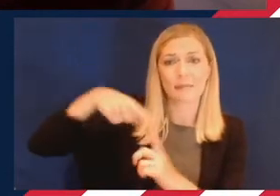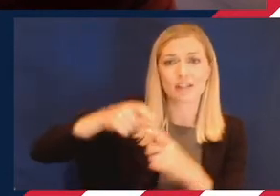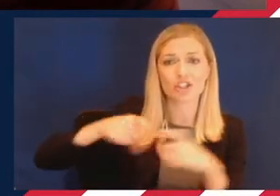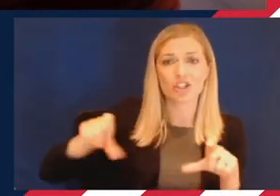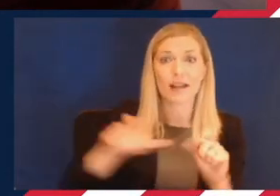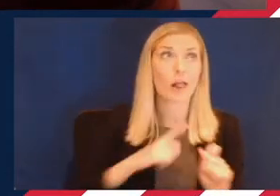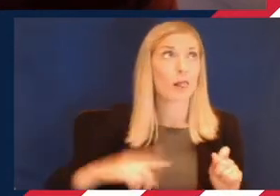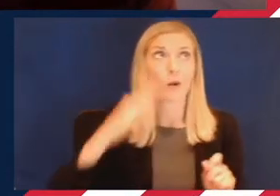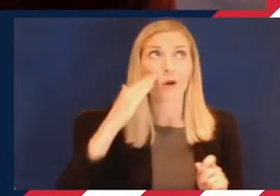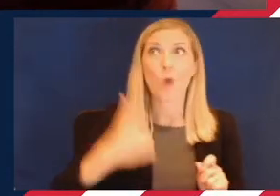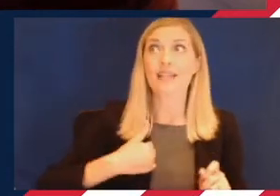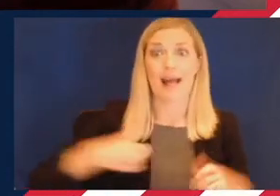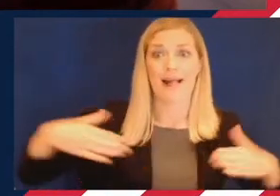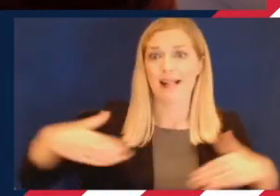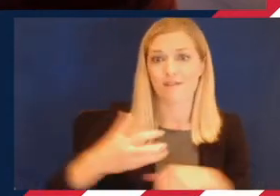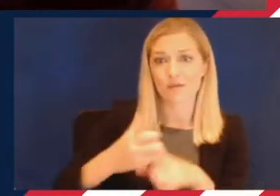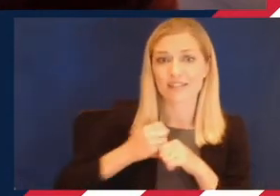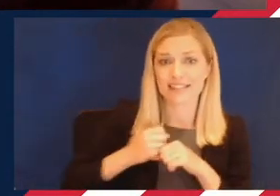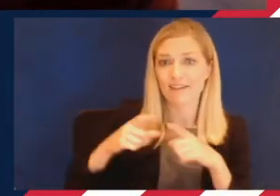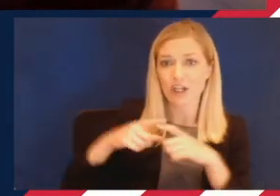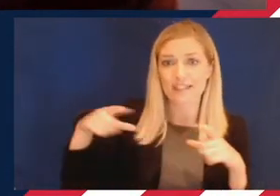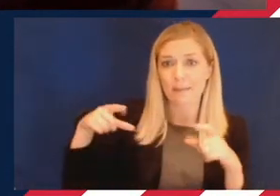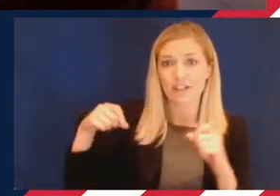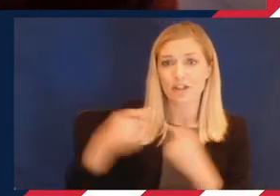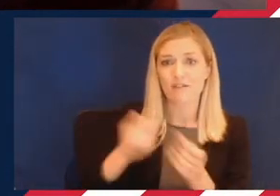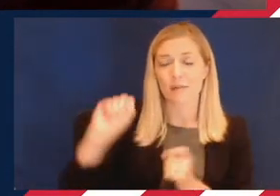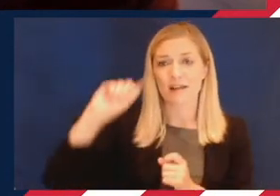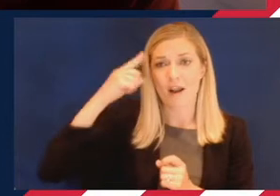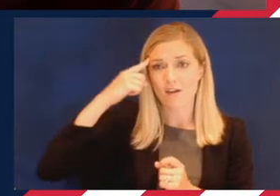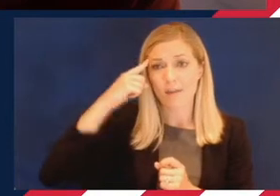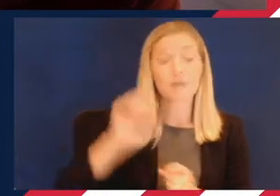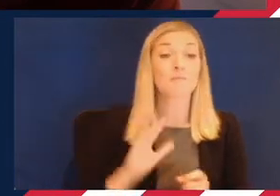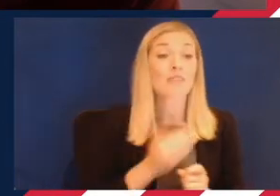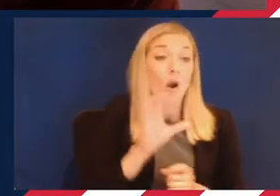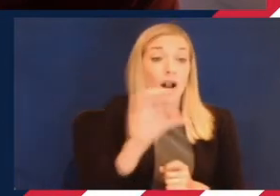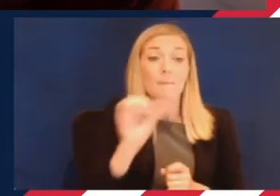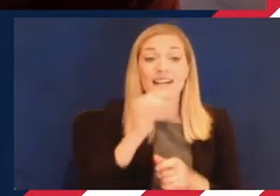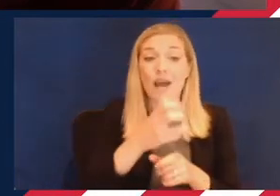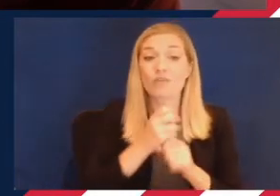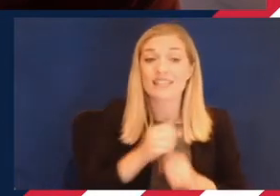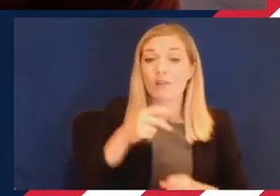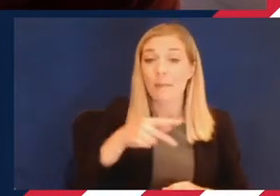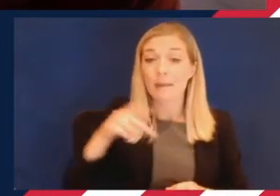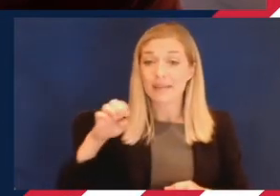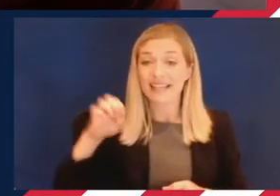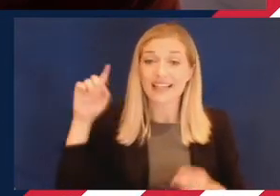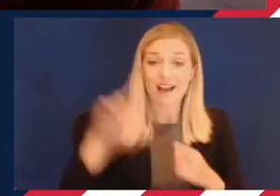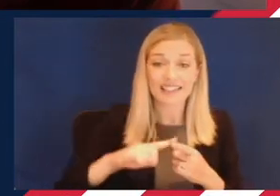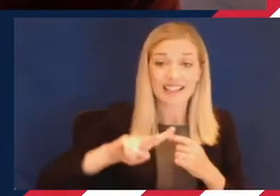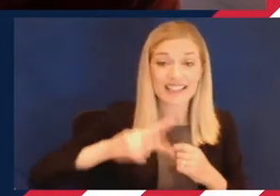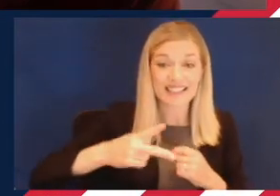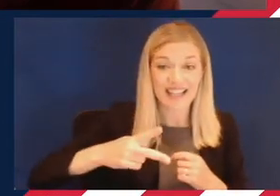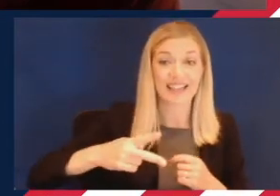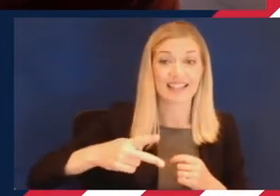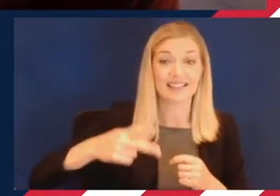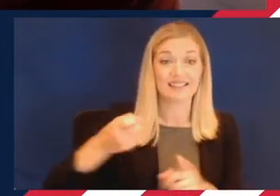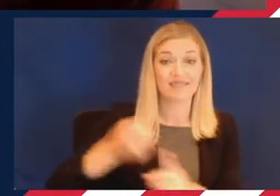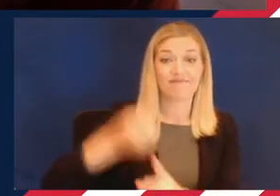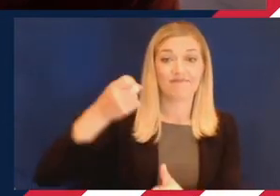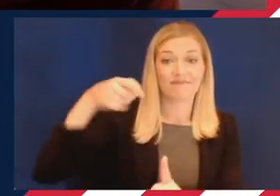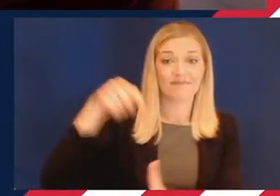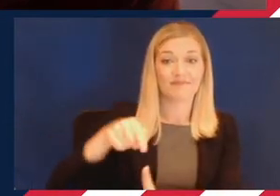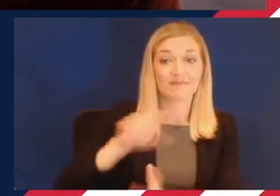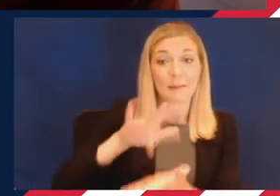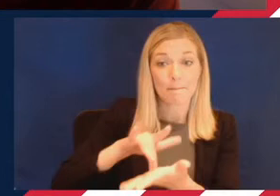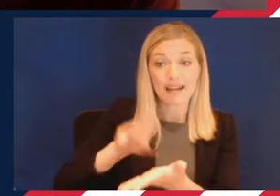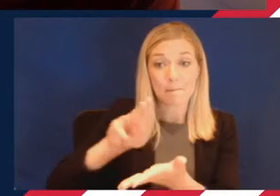yet. And our company didn't receive our PPP until the second round in mid-May, despite the fact that we applied for it the minute